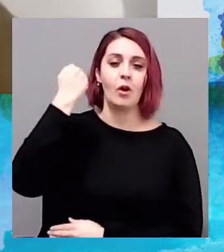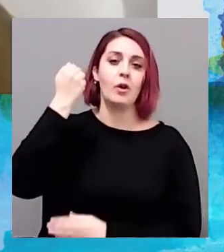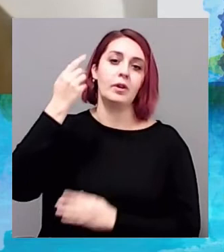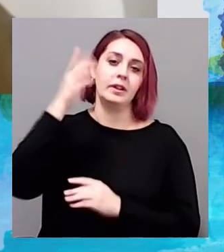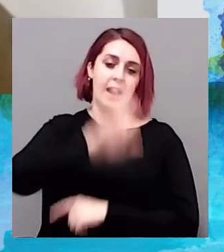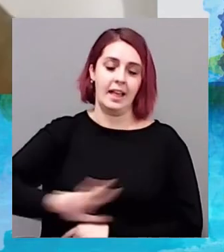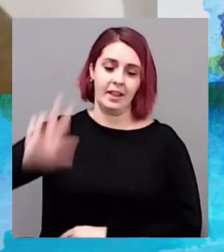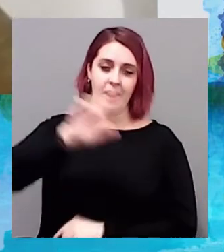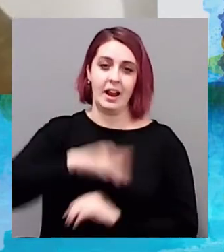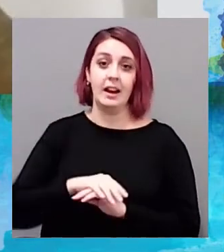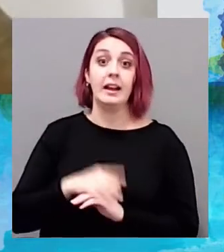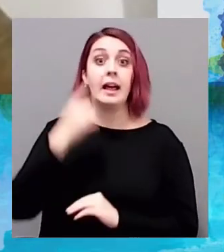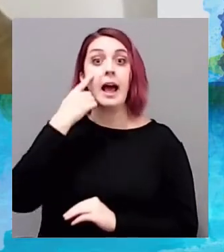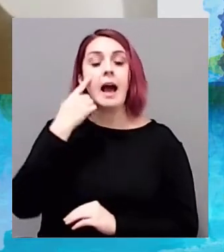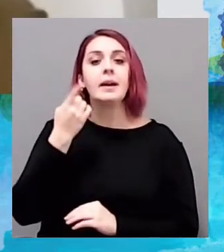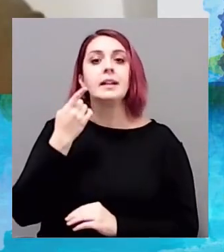that,